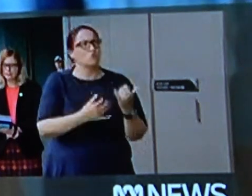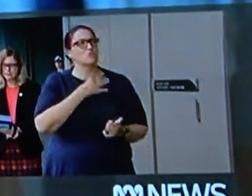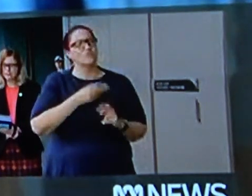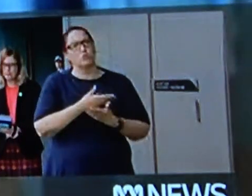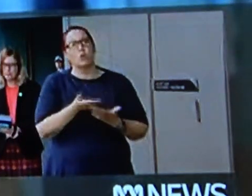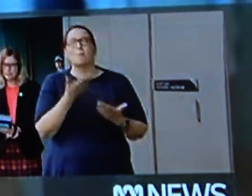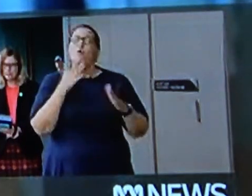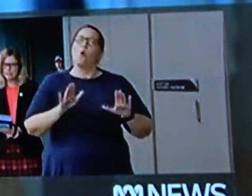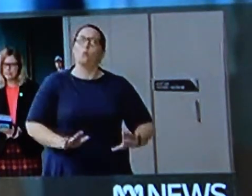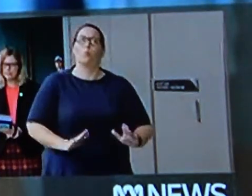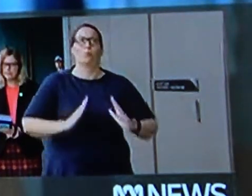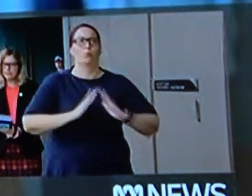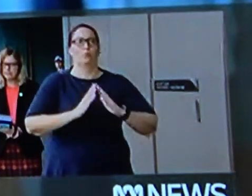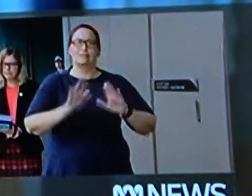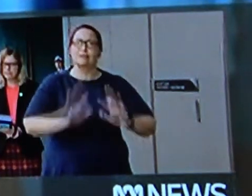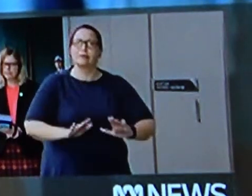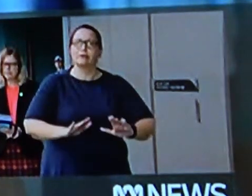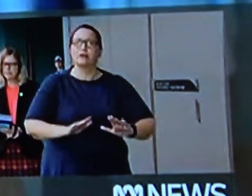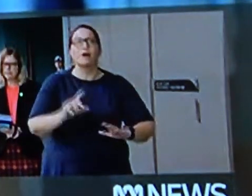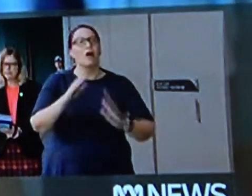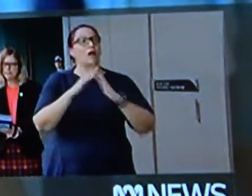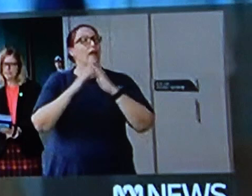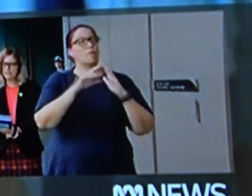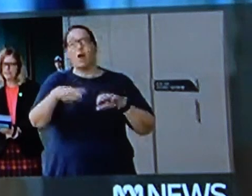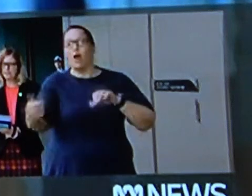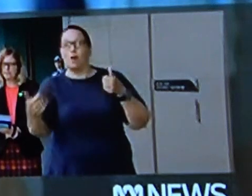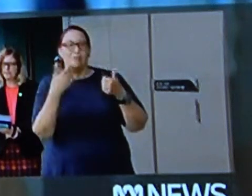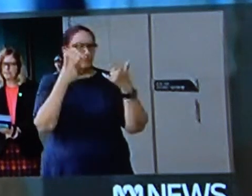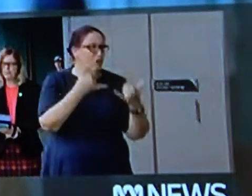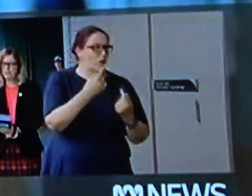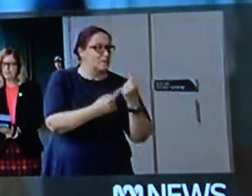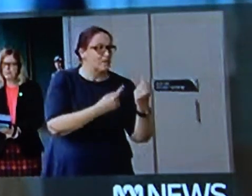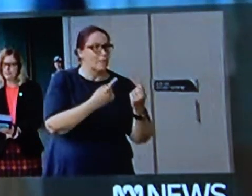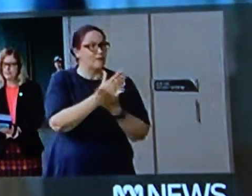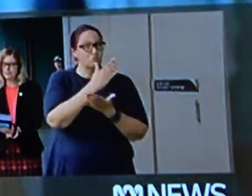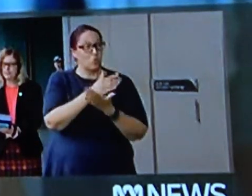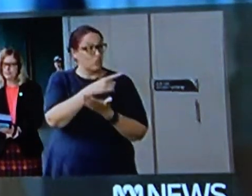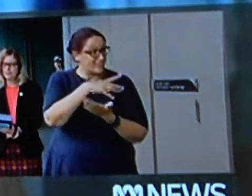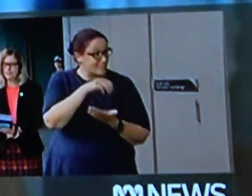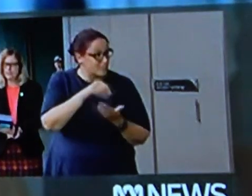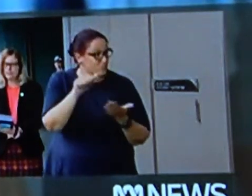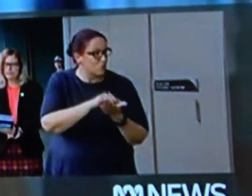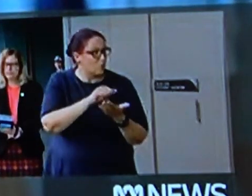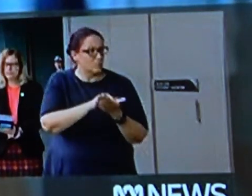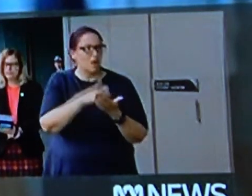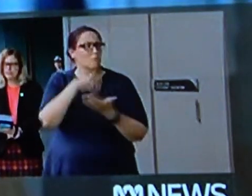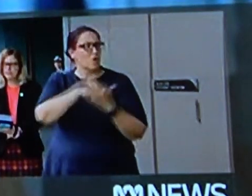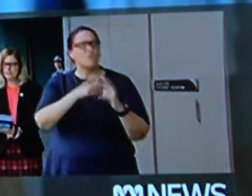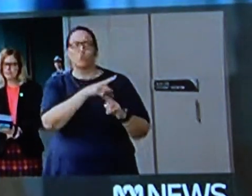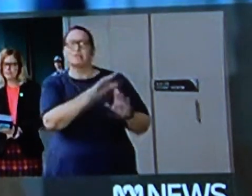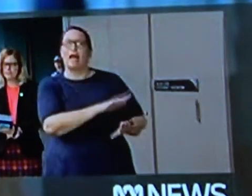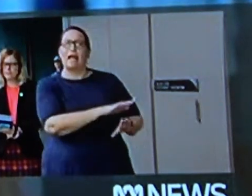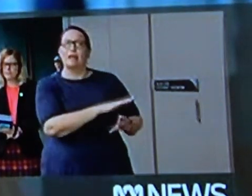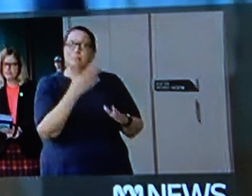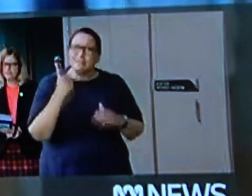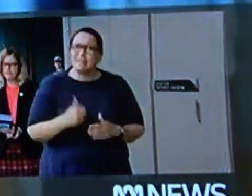please take care of each other, but also make sure people over 70 are not leaving their home, and make sure they've got support. And if anybody